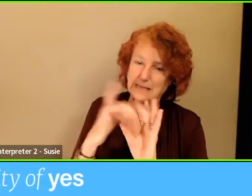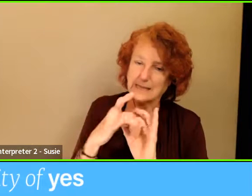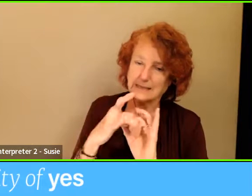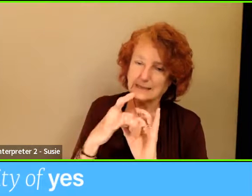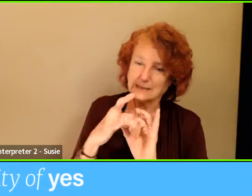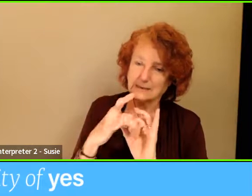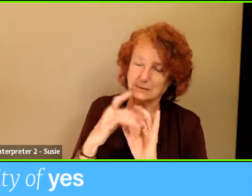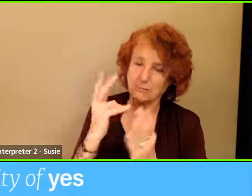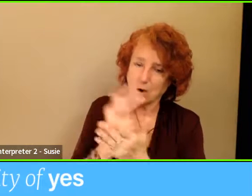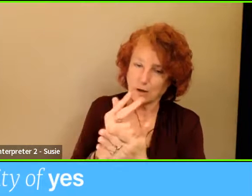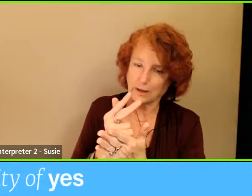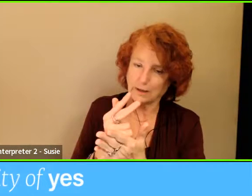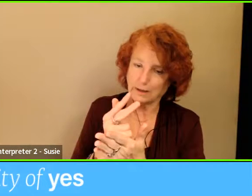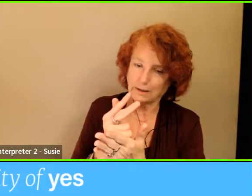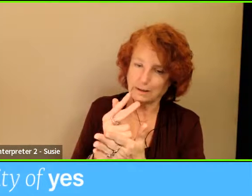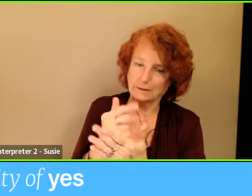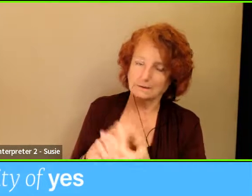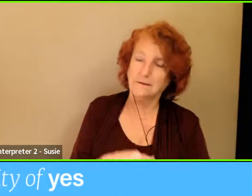to parking.